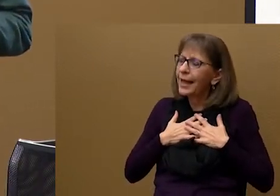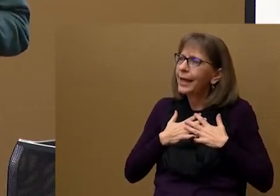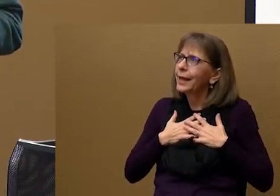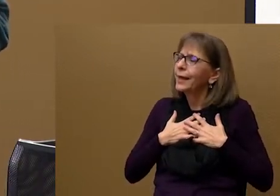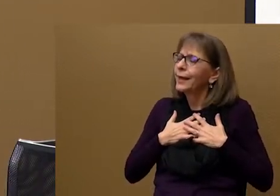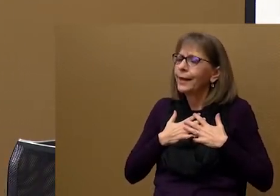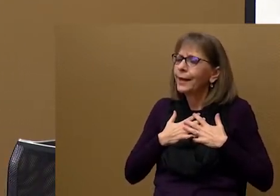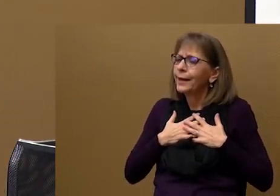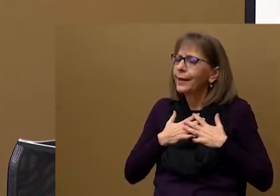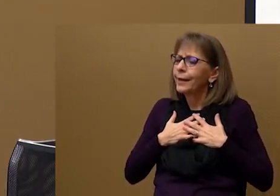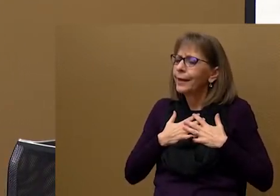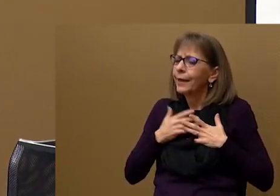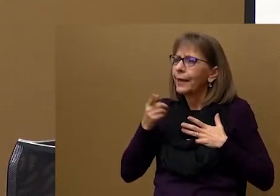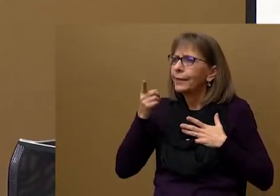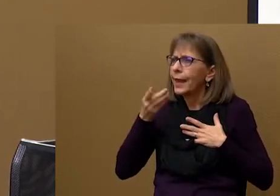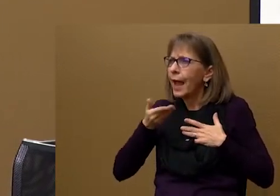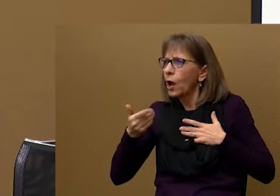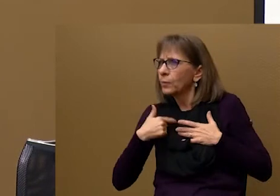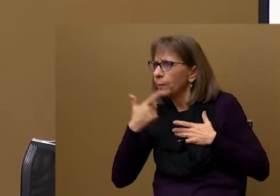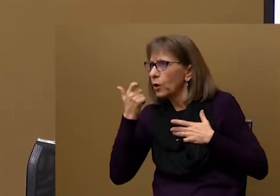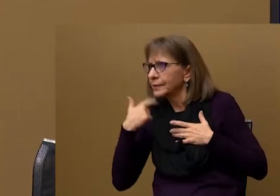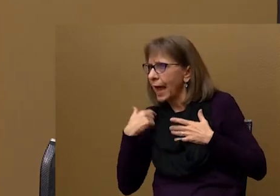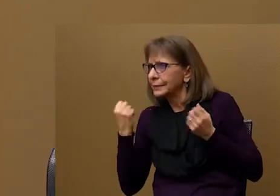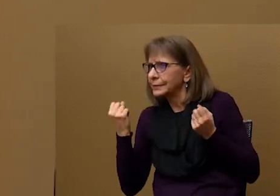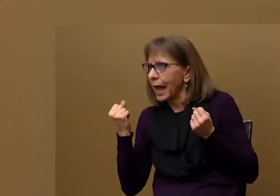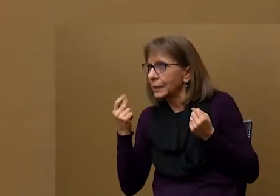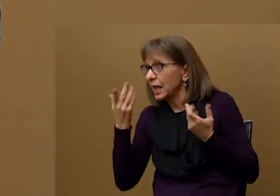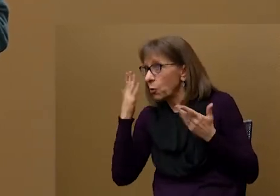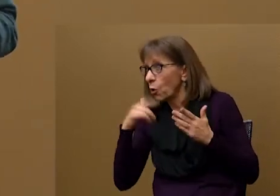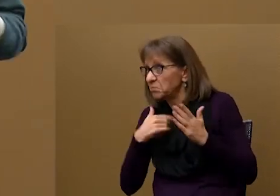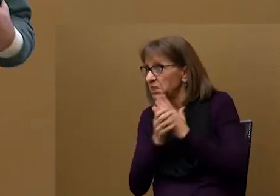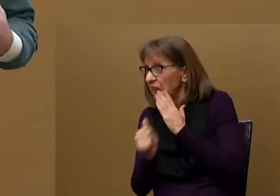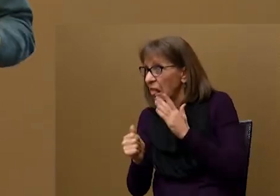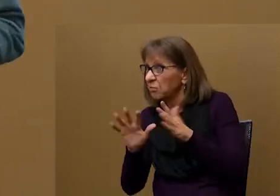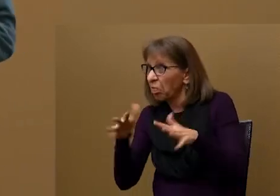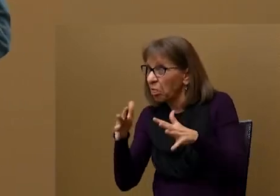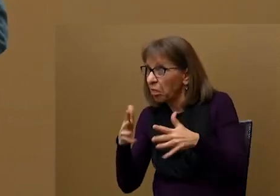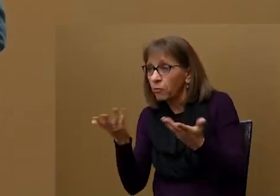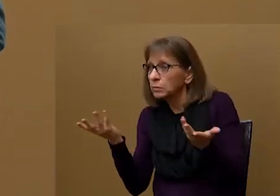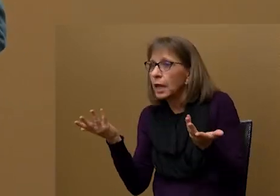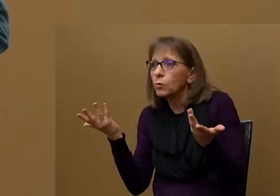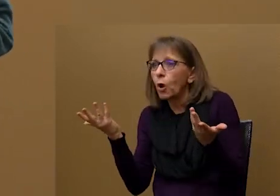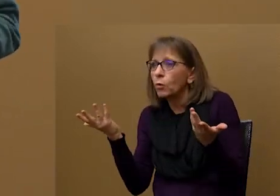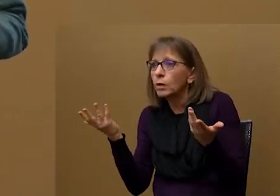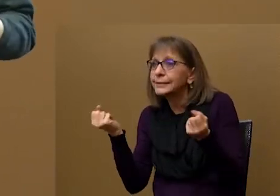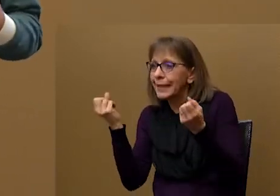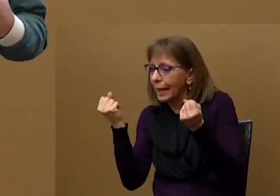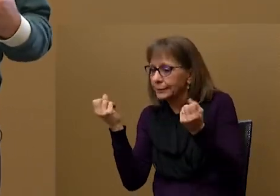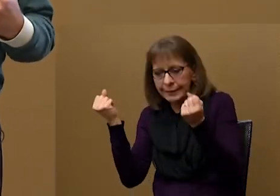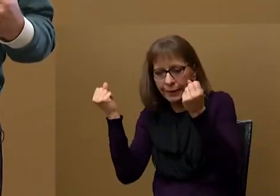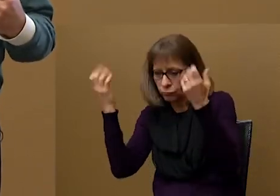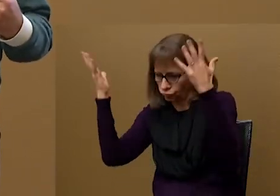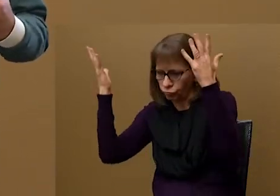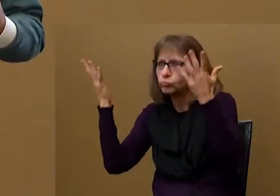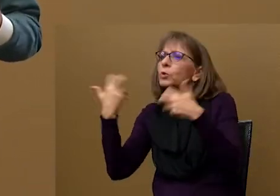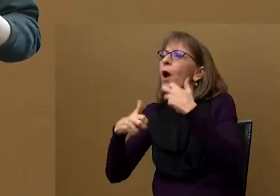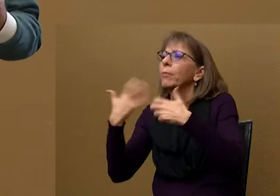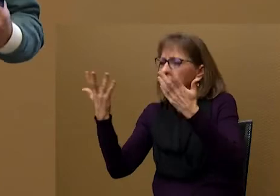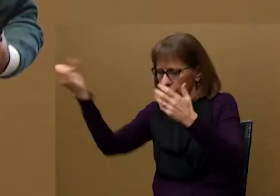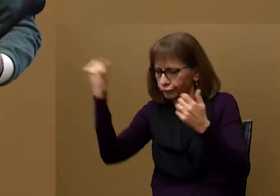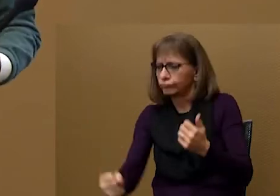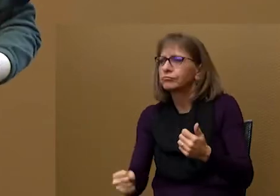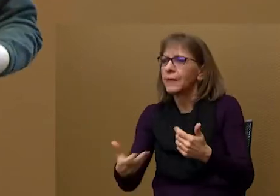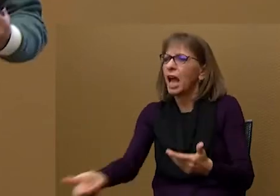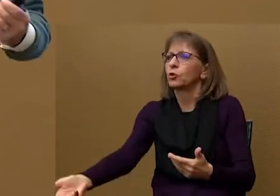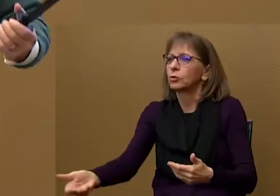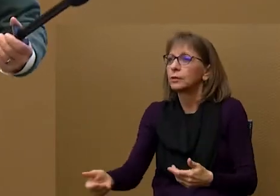me because I sign, because the person who hires me doesn't know the difference between a good signer and a bad signer, and they think signing